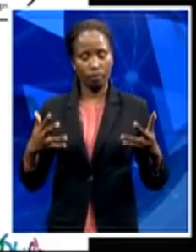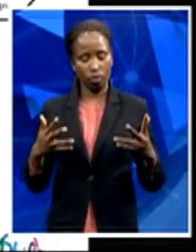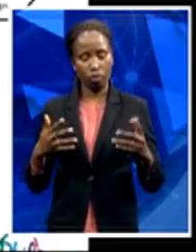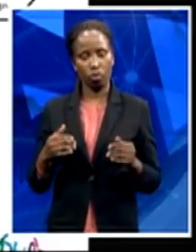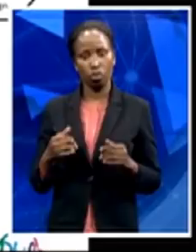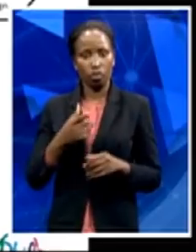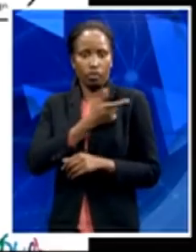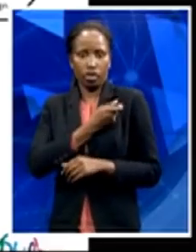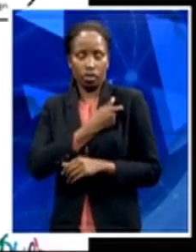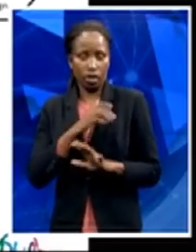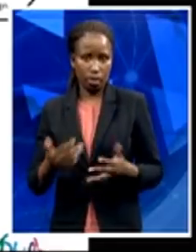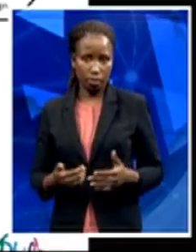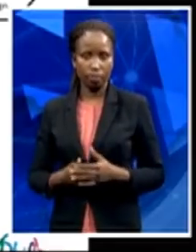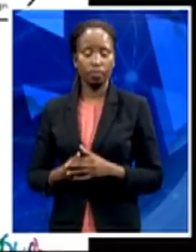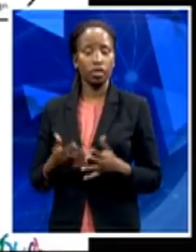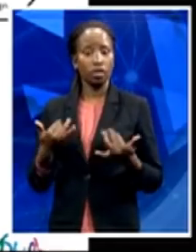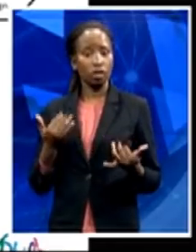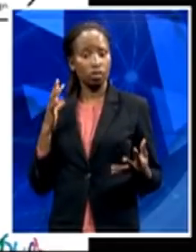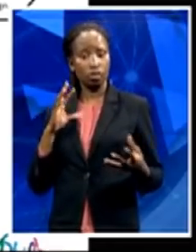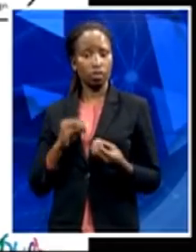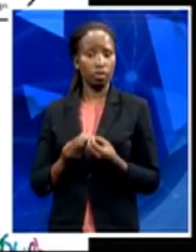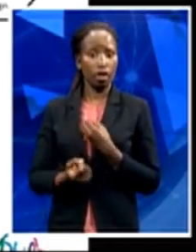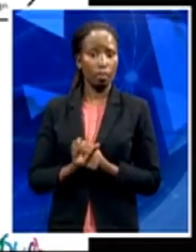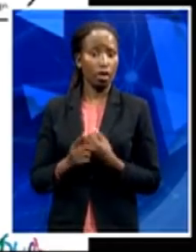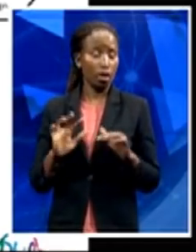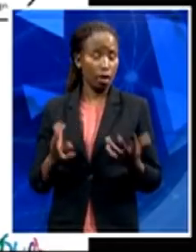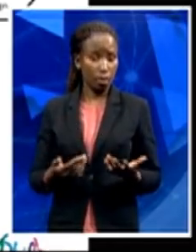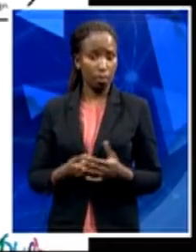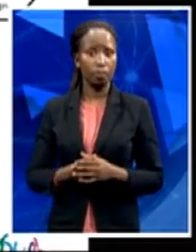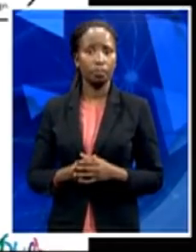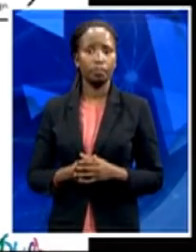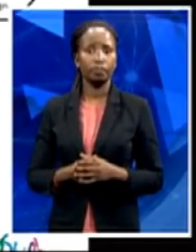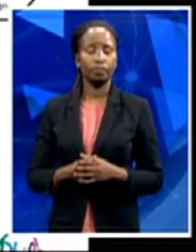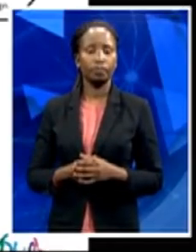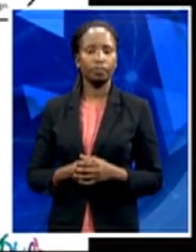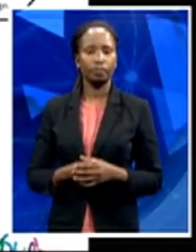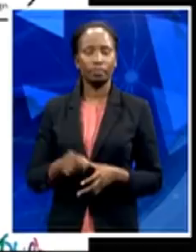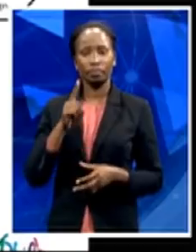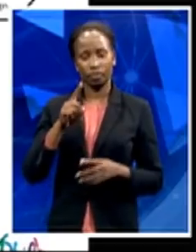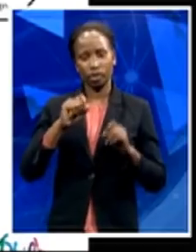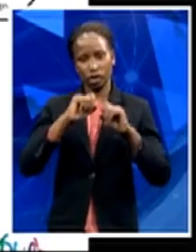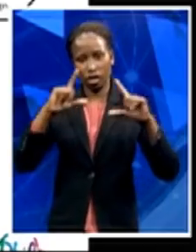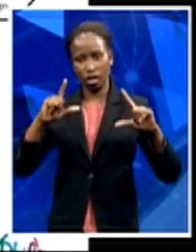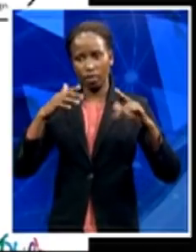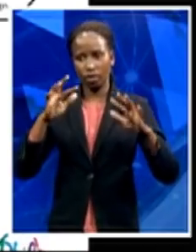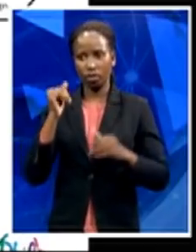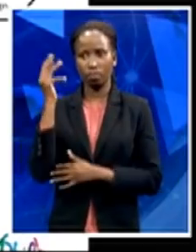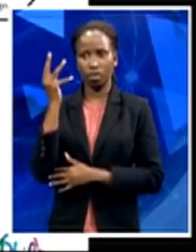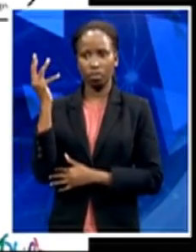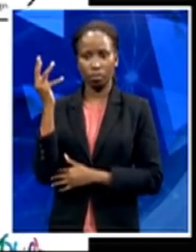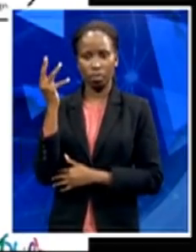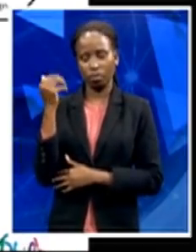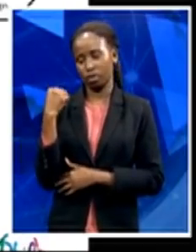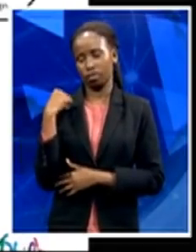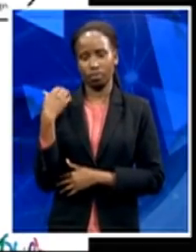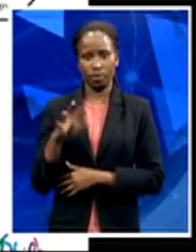at this present moment. This slide has been presented previously. We are now in the block that is